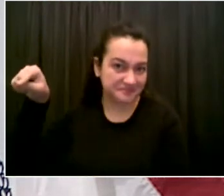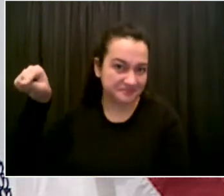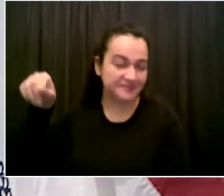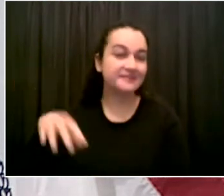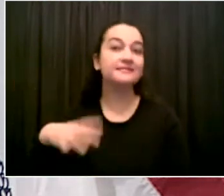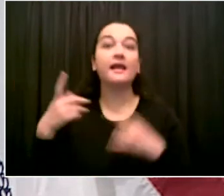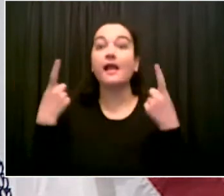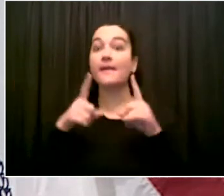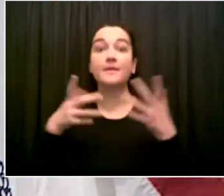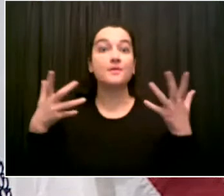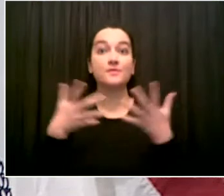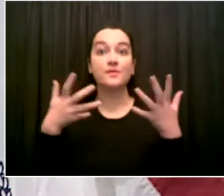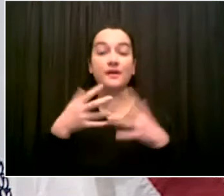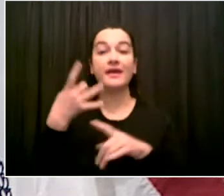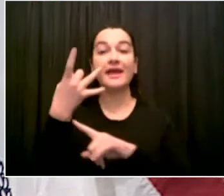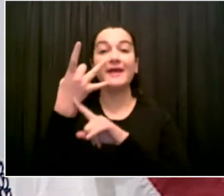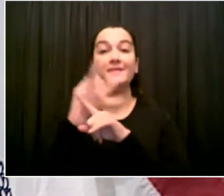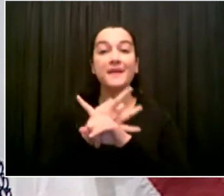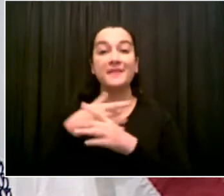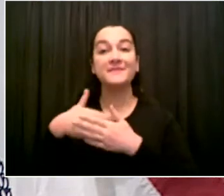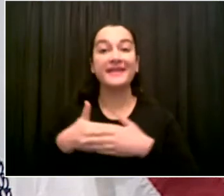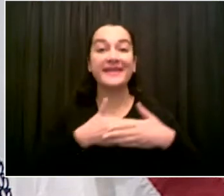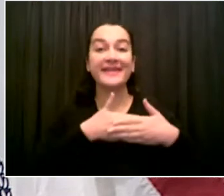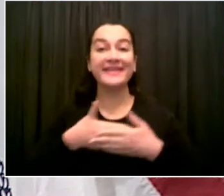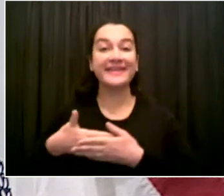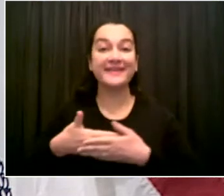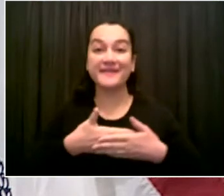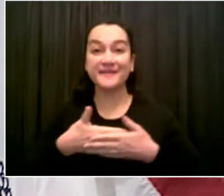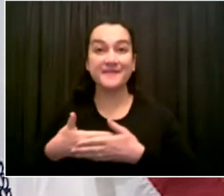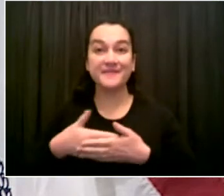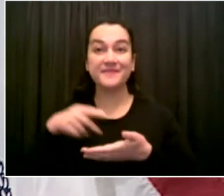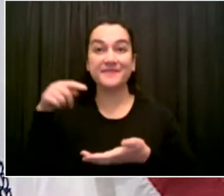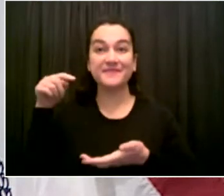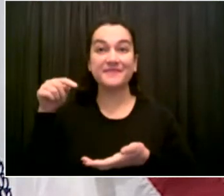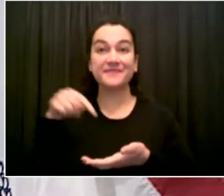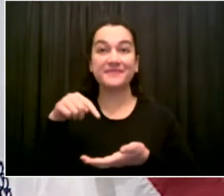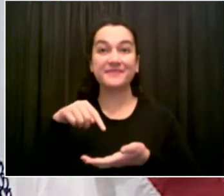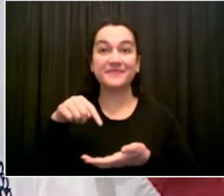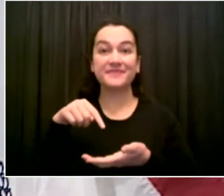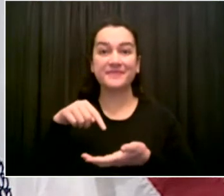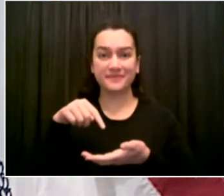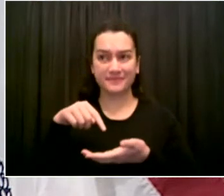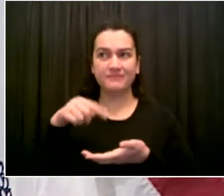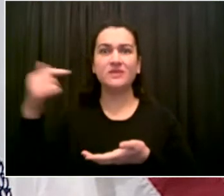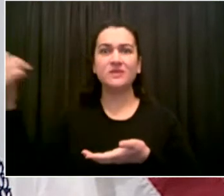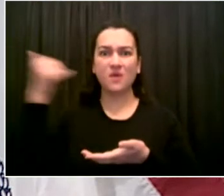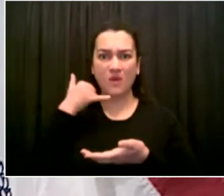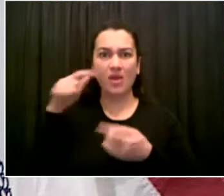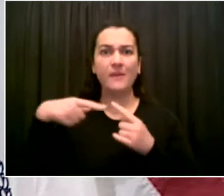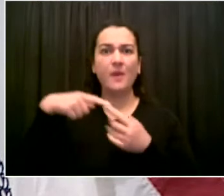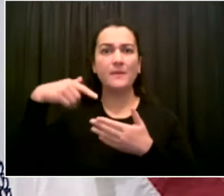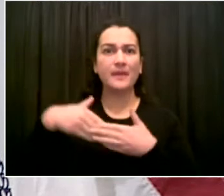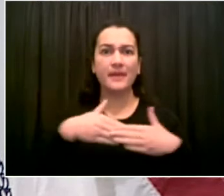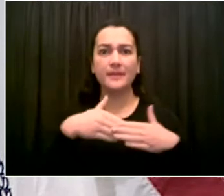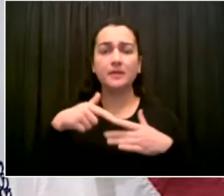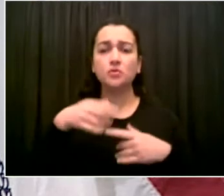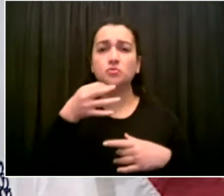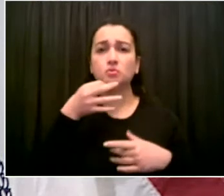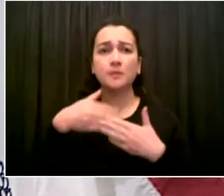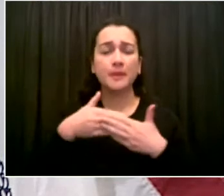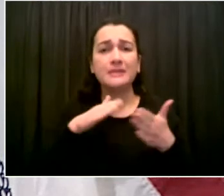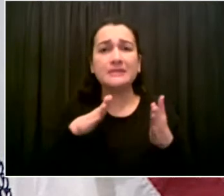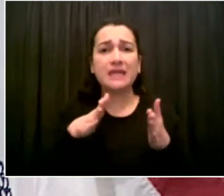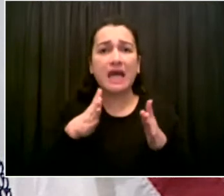life, leaving the child as this was occurring. And these